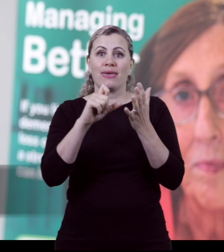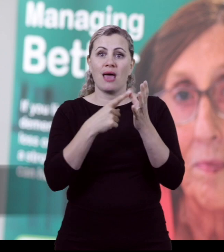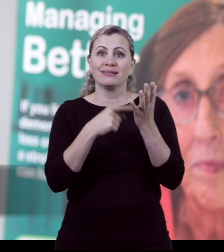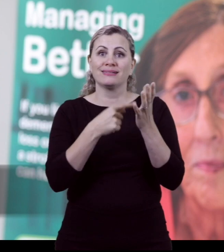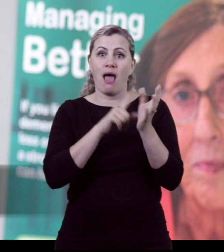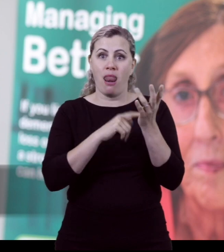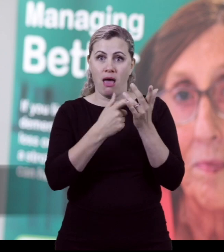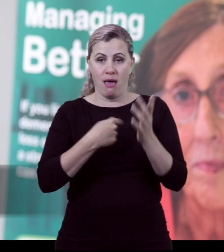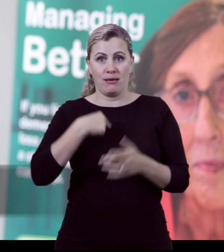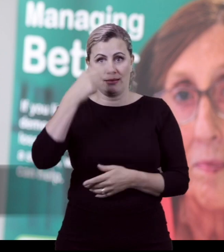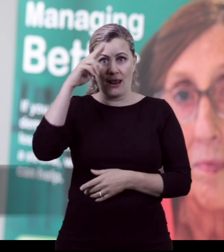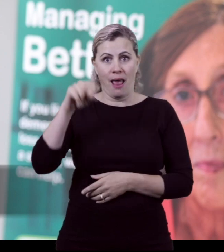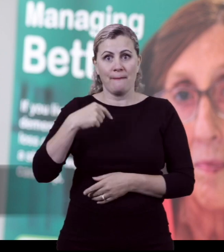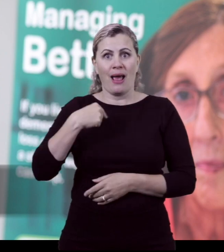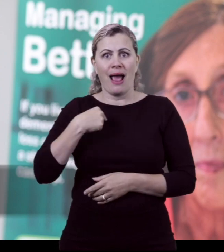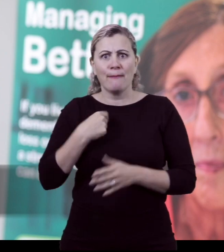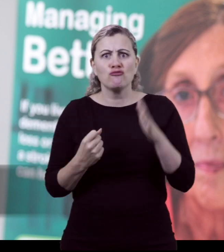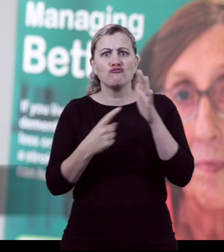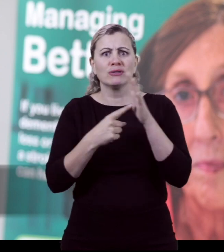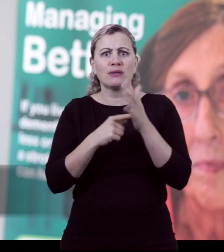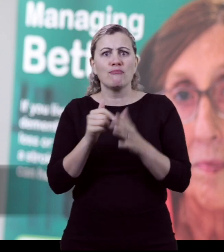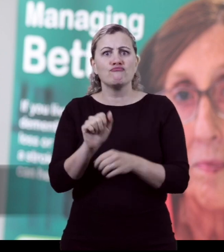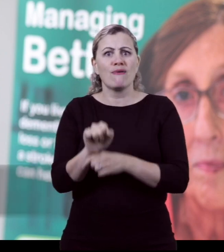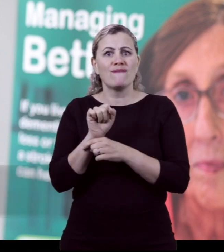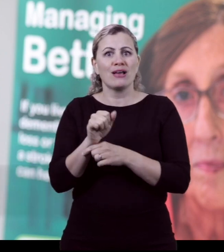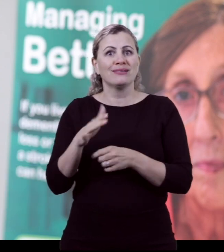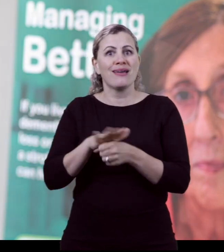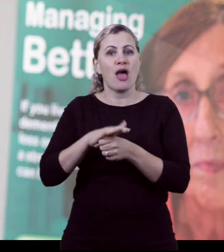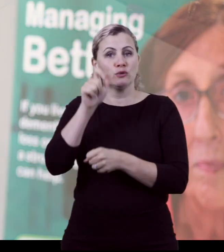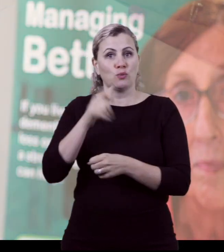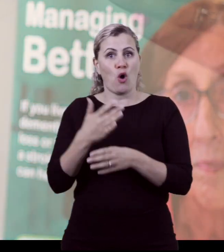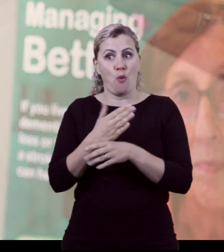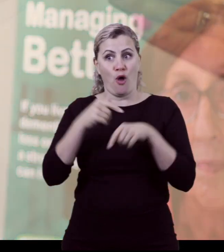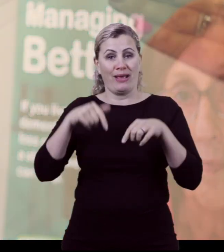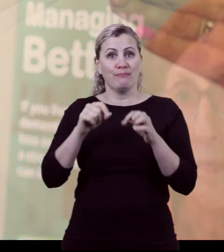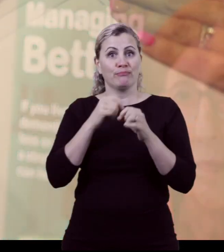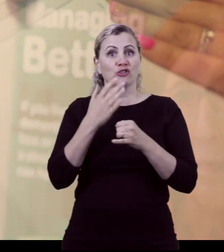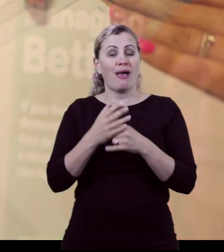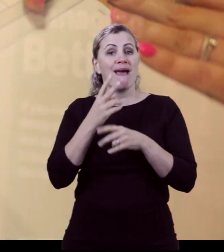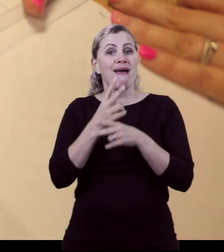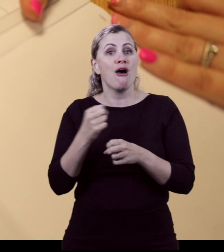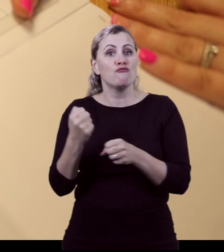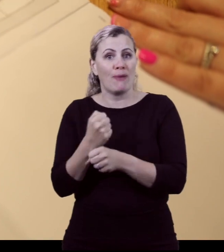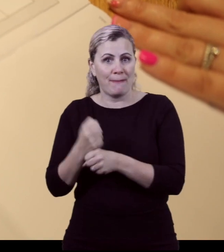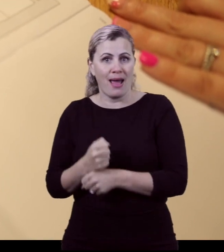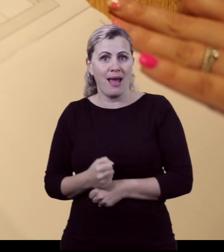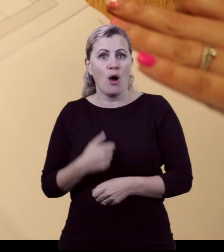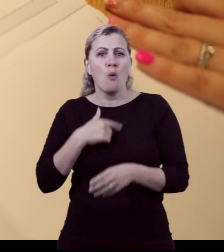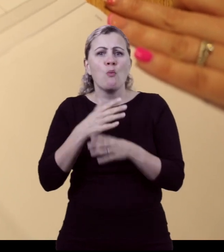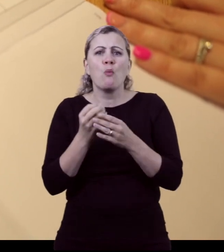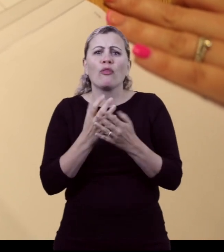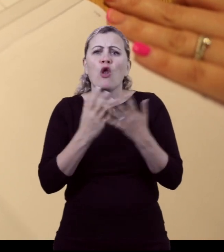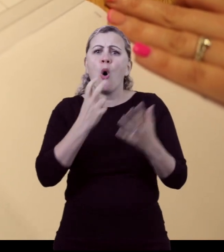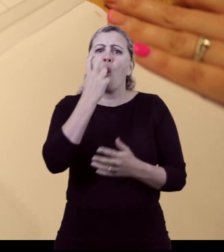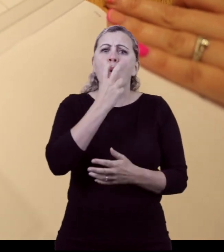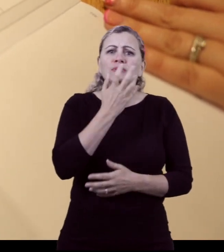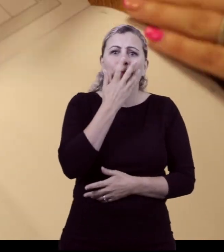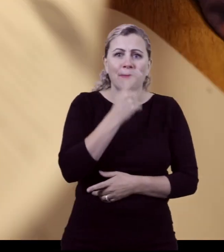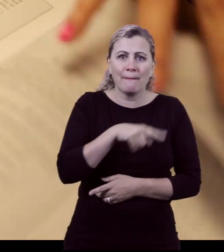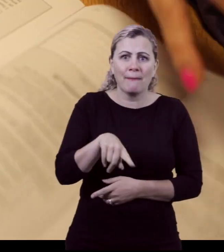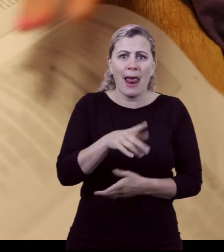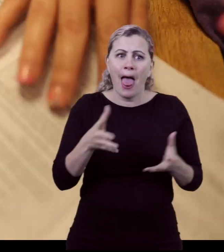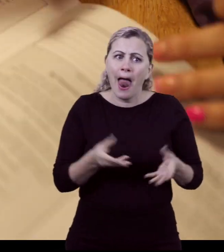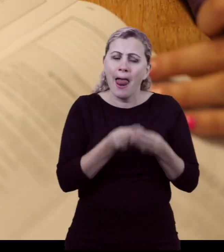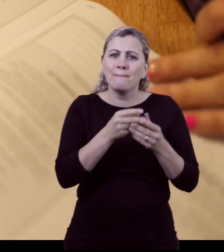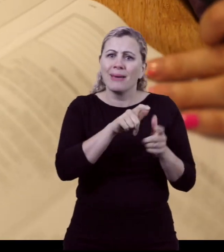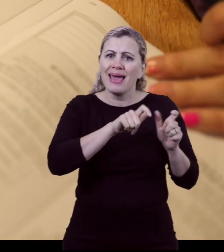with older people and help them to remain living independently within their own homes. So the clients would have sensory loss,